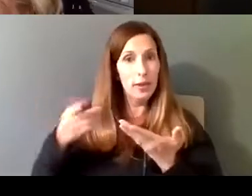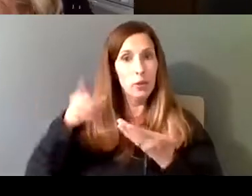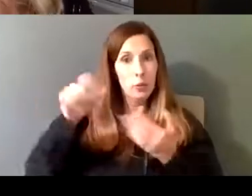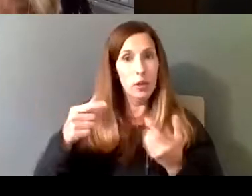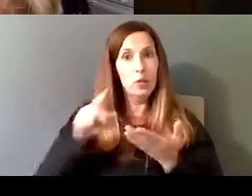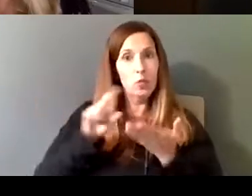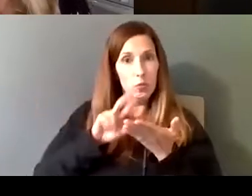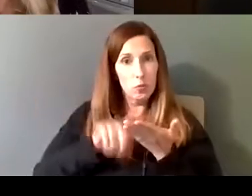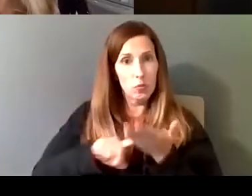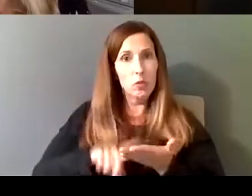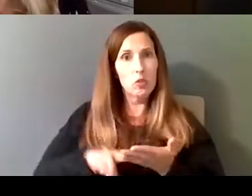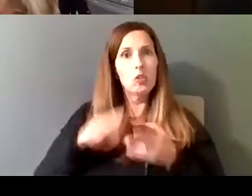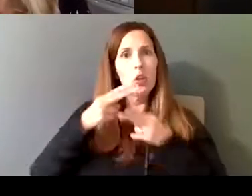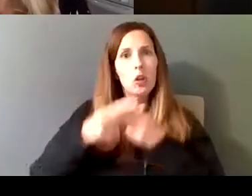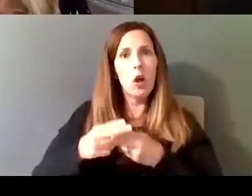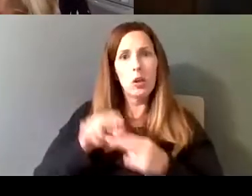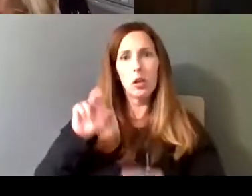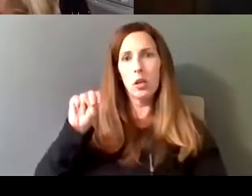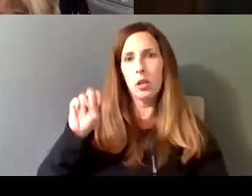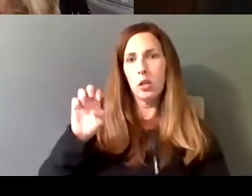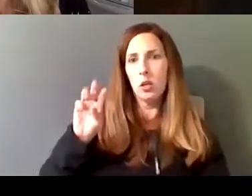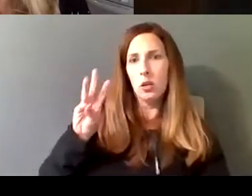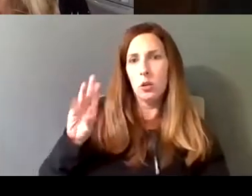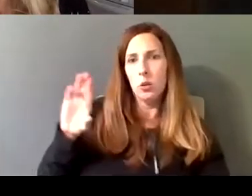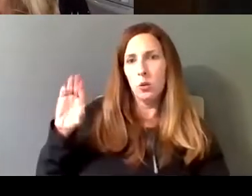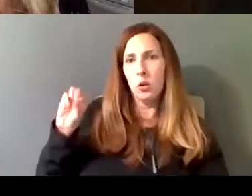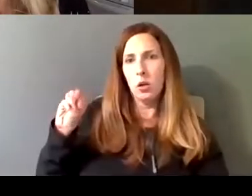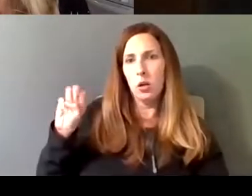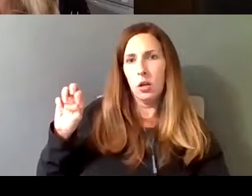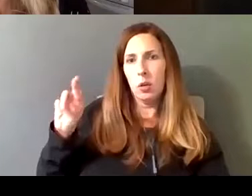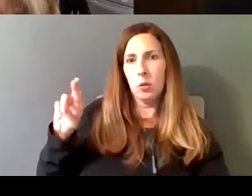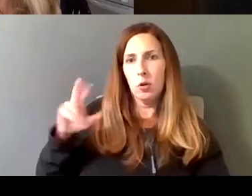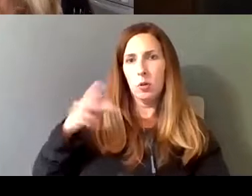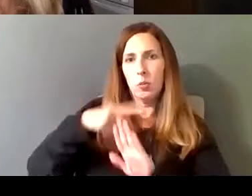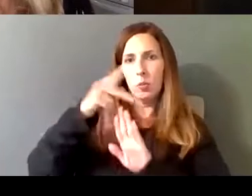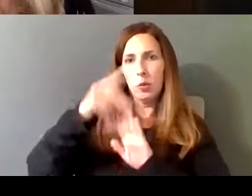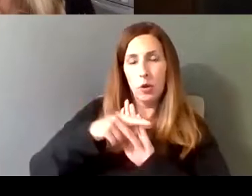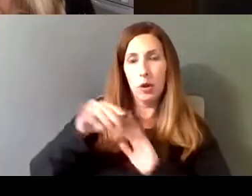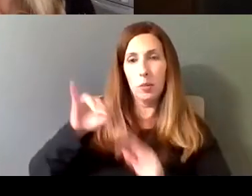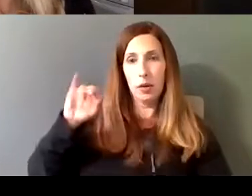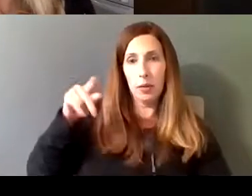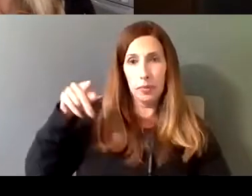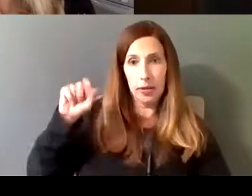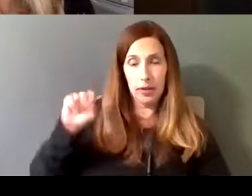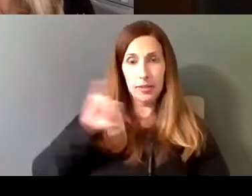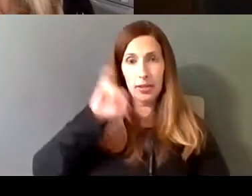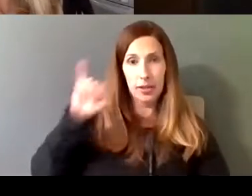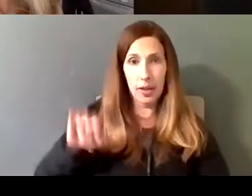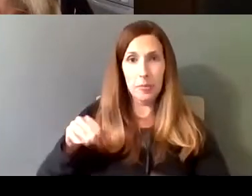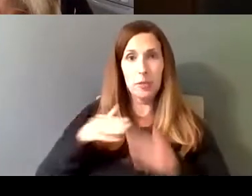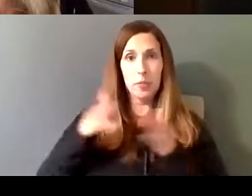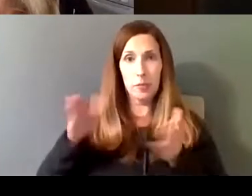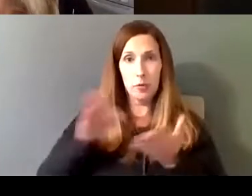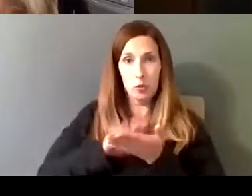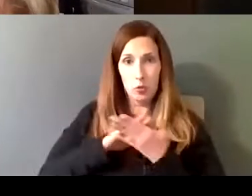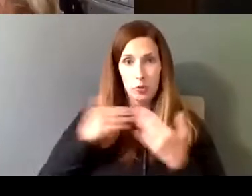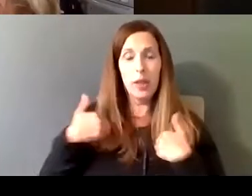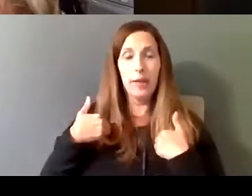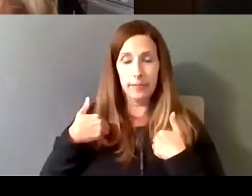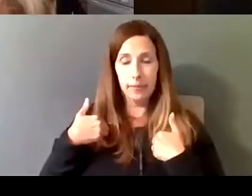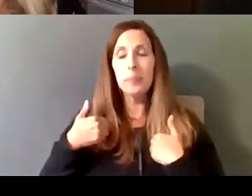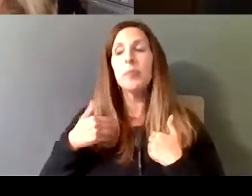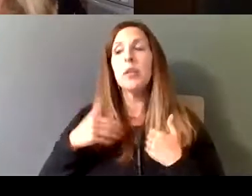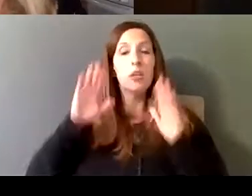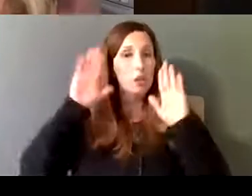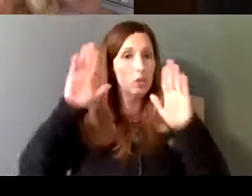something called the Newcomer Program that Indianapolis Public Schools has. It's a really fabulous program where children who are new